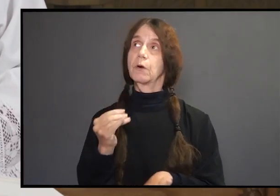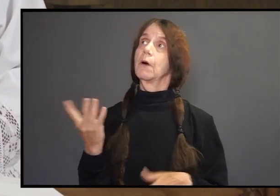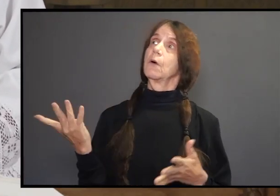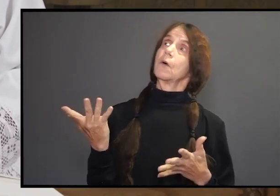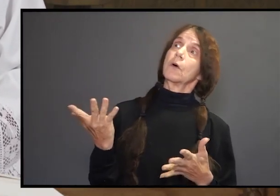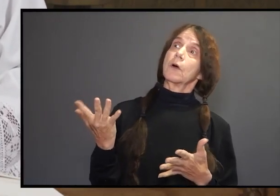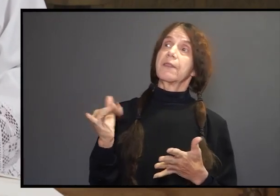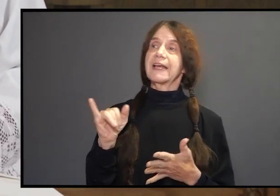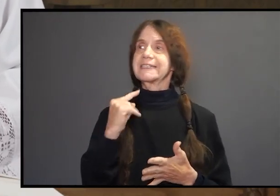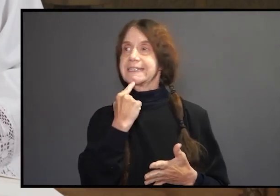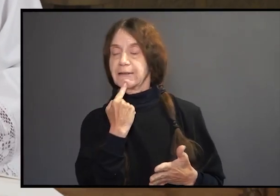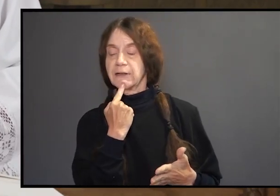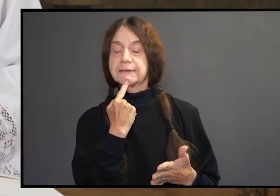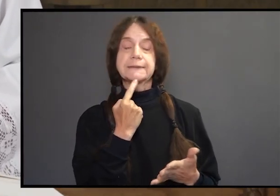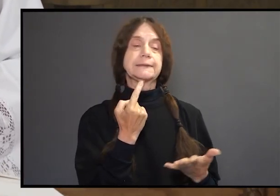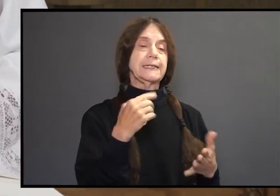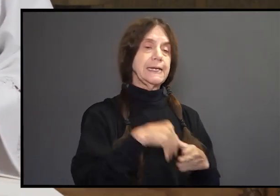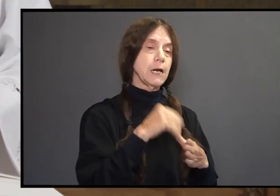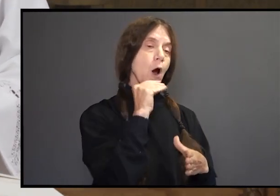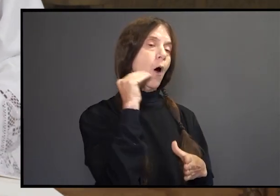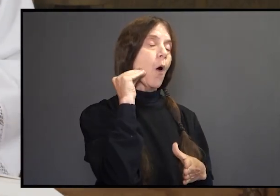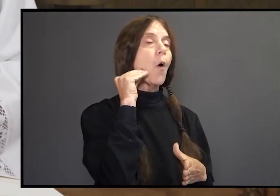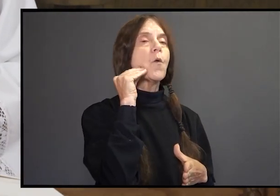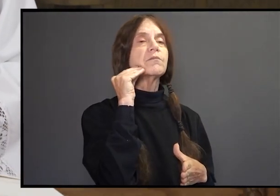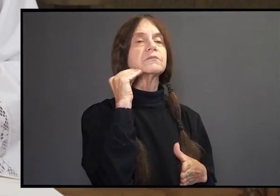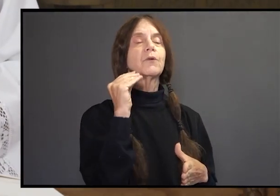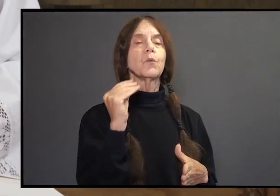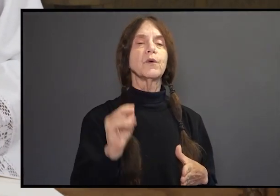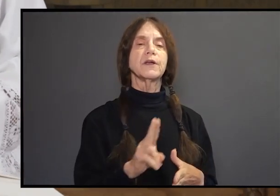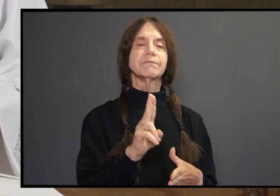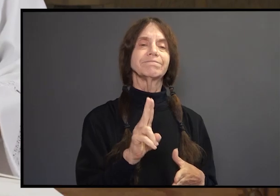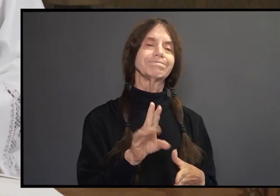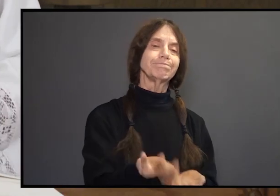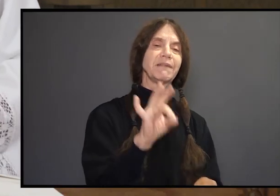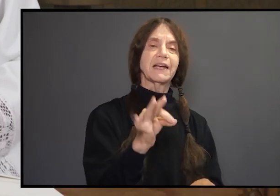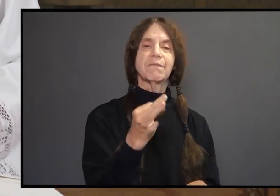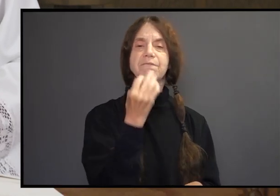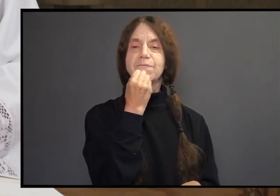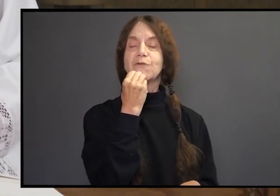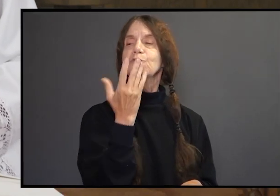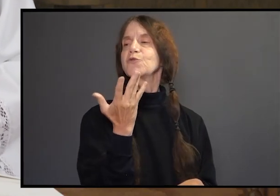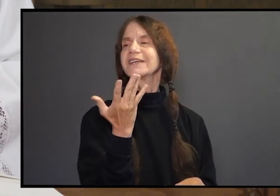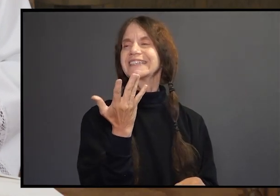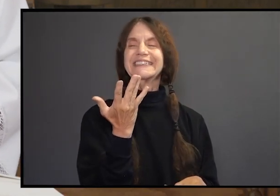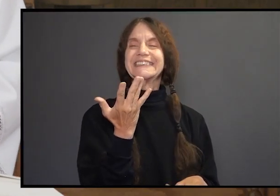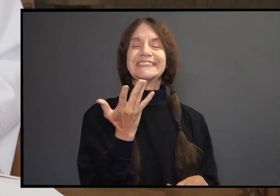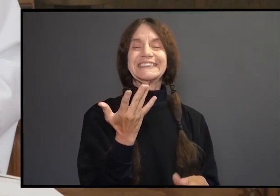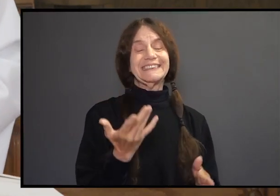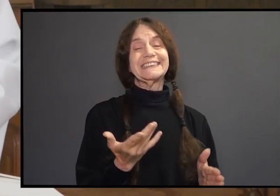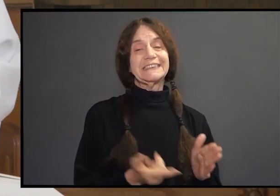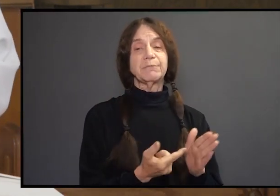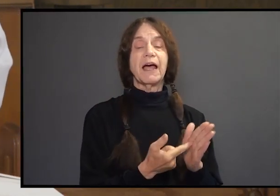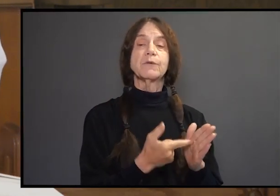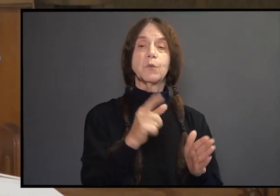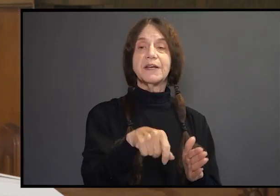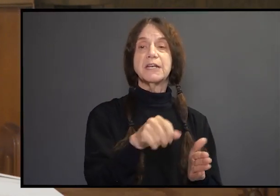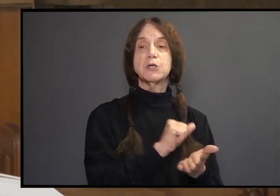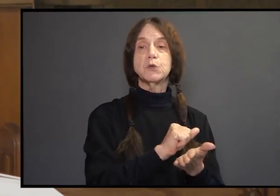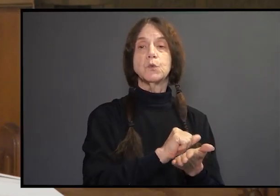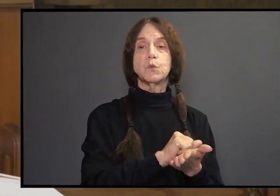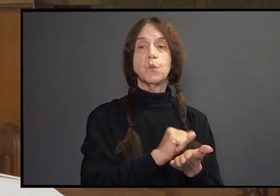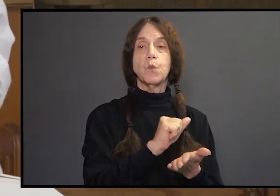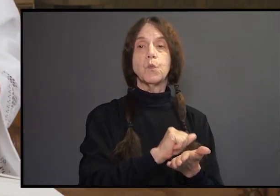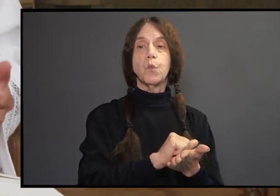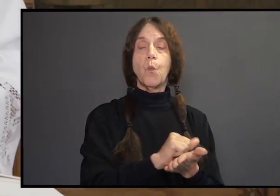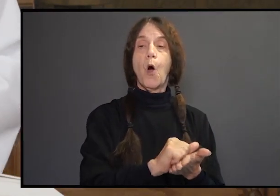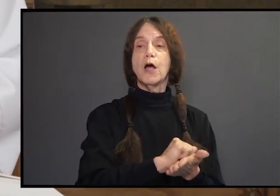we handle food in our own homes, perhaps there are times when we could do a better job of sanitation during food